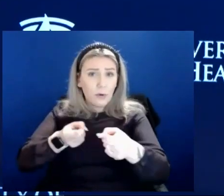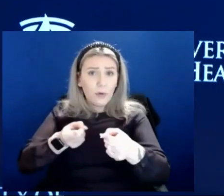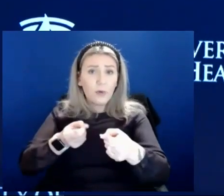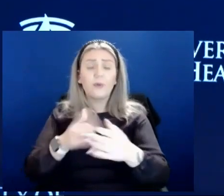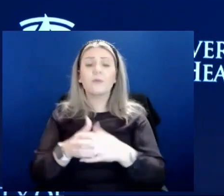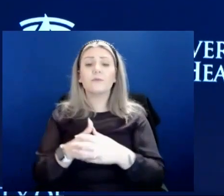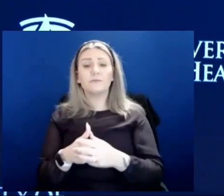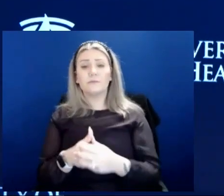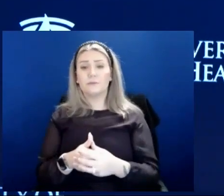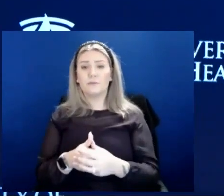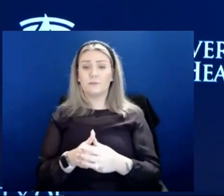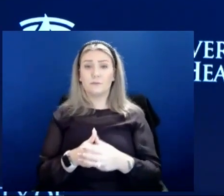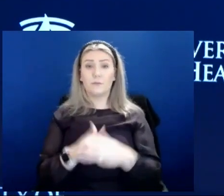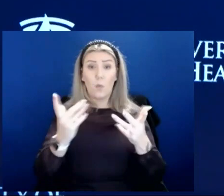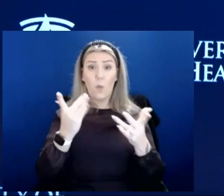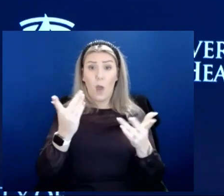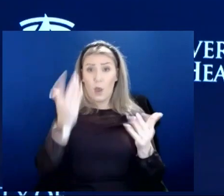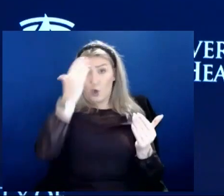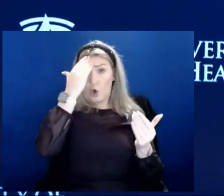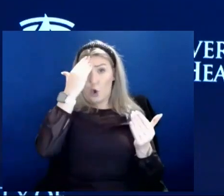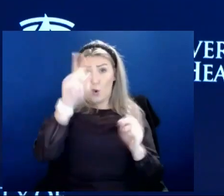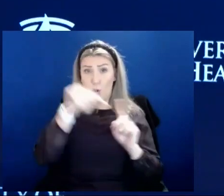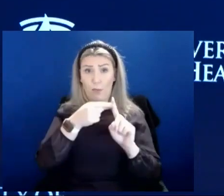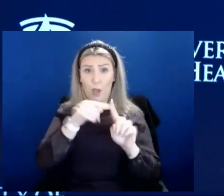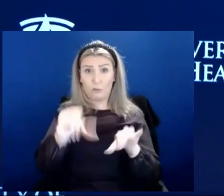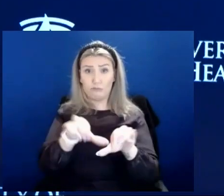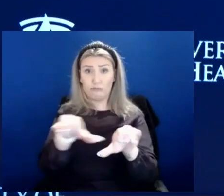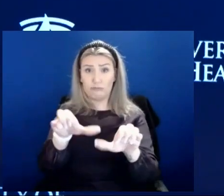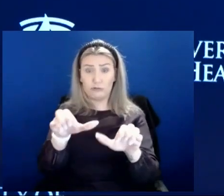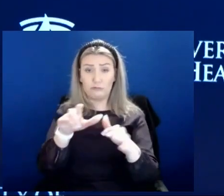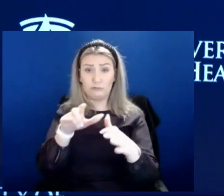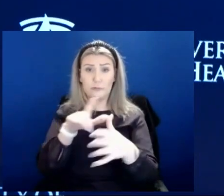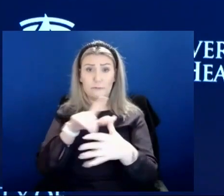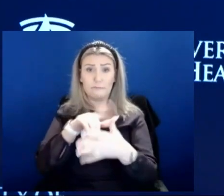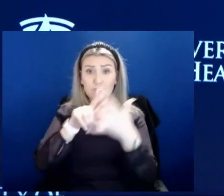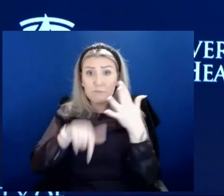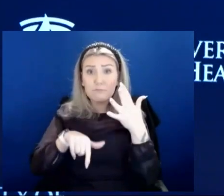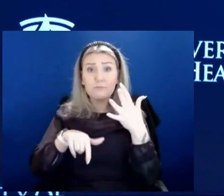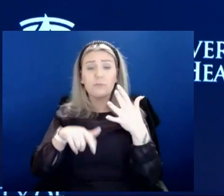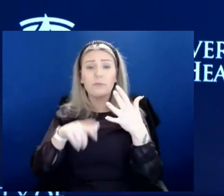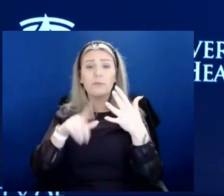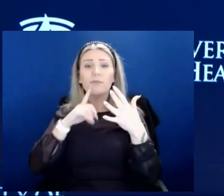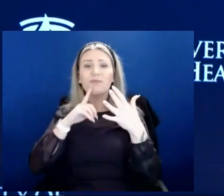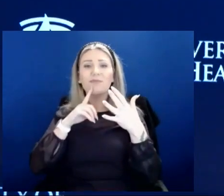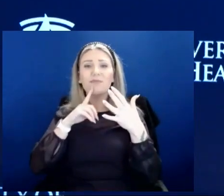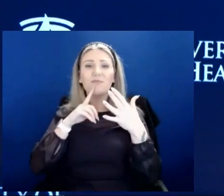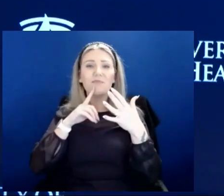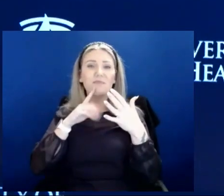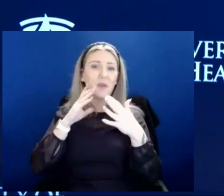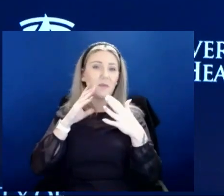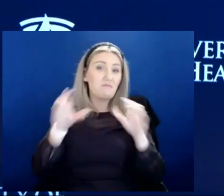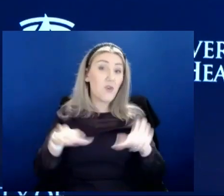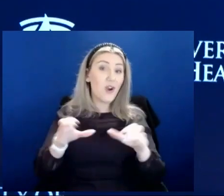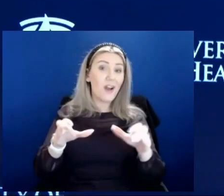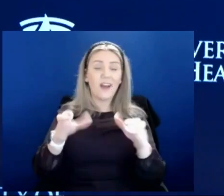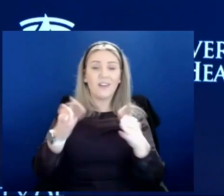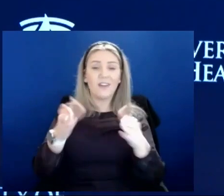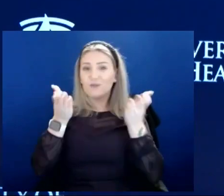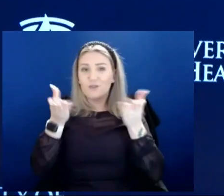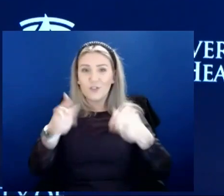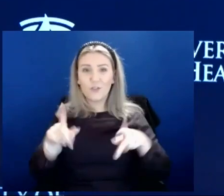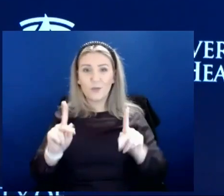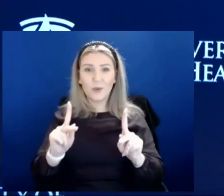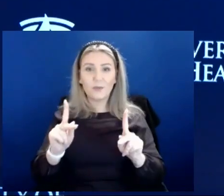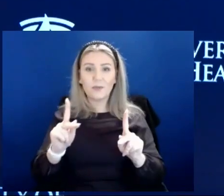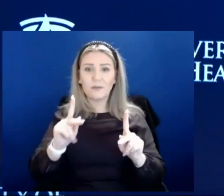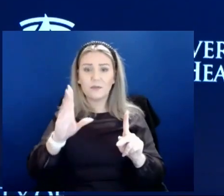about doing those kinds of things, productive service opportunities and things like that, is it does tend